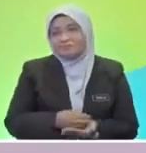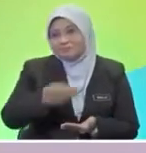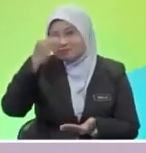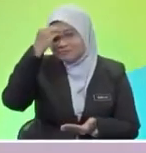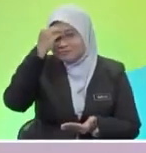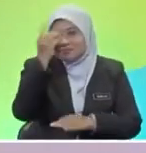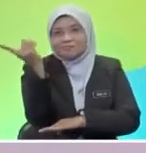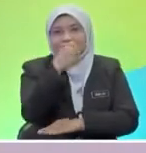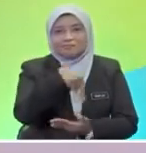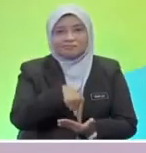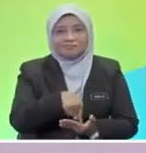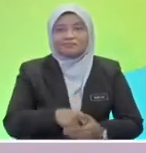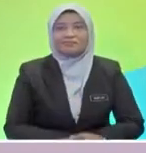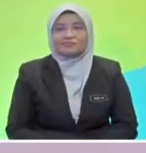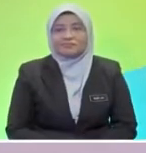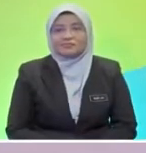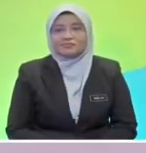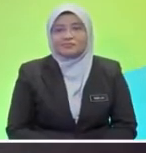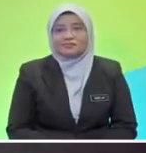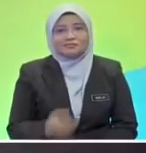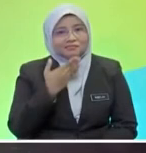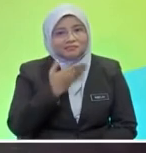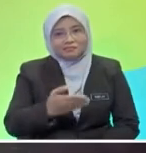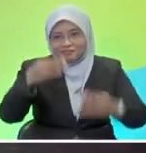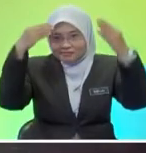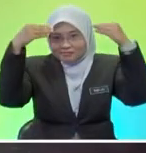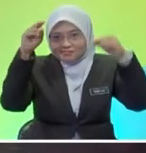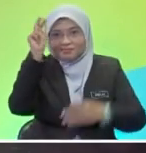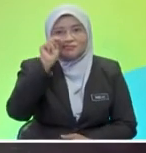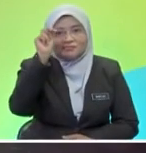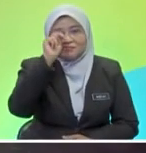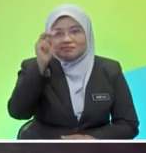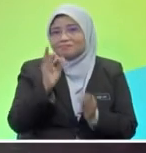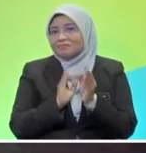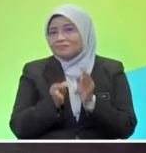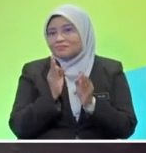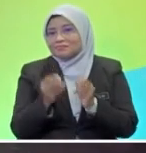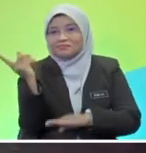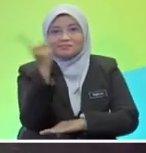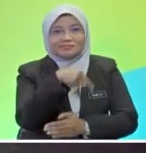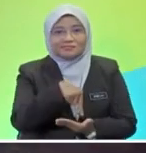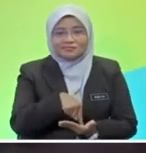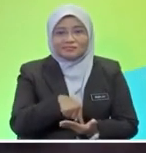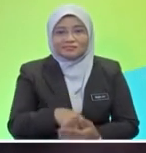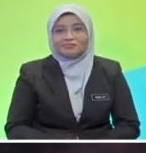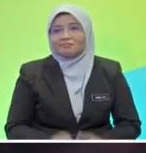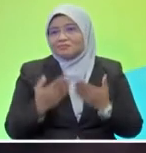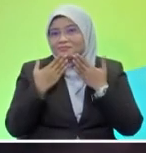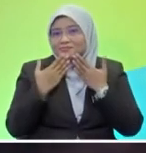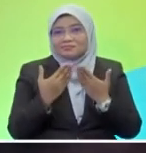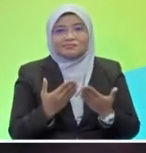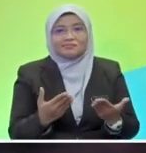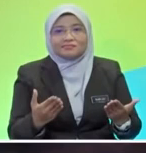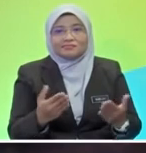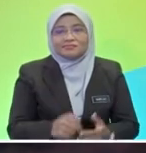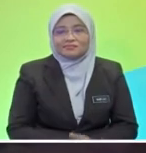body parts. Not to forget our sign language interpreter, Teacher Belle, for being with us as well. Thank you so much. For those of you watching, will